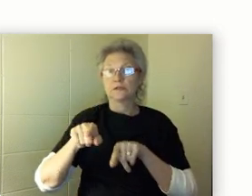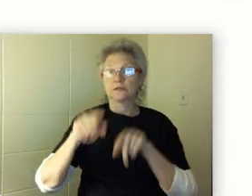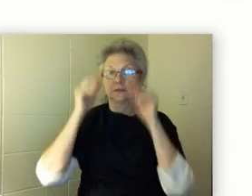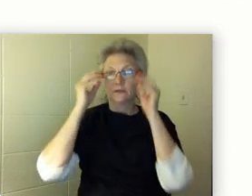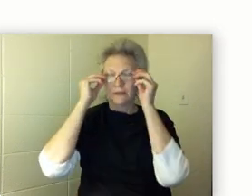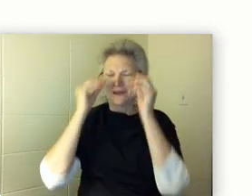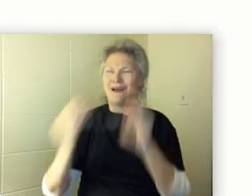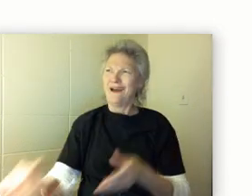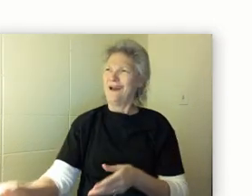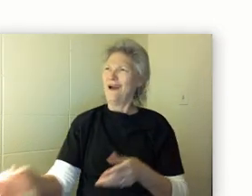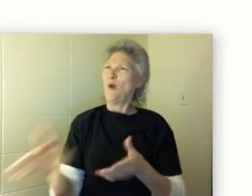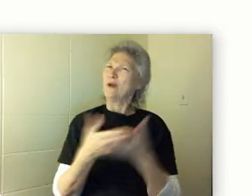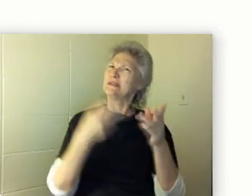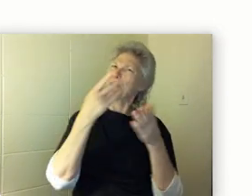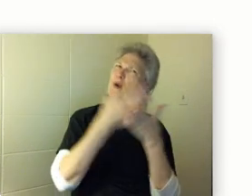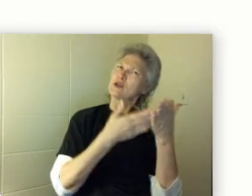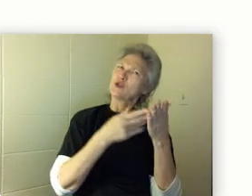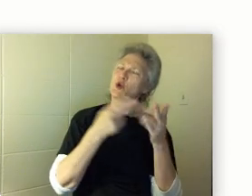What is a partial product?